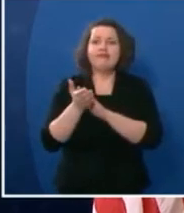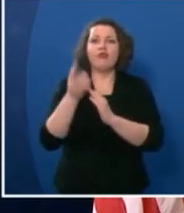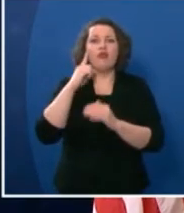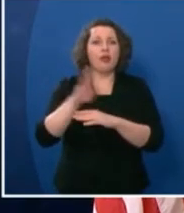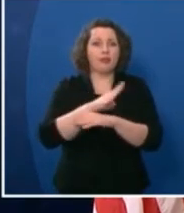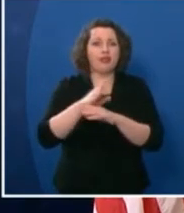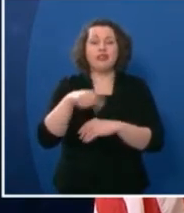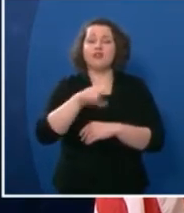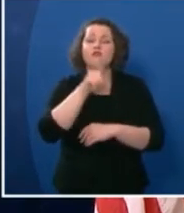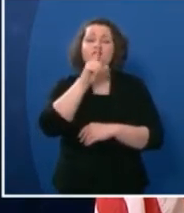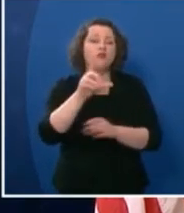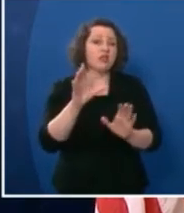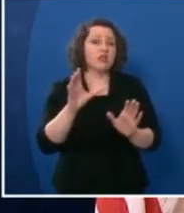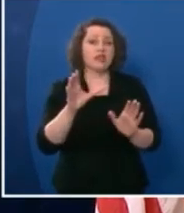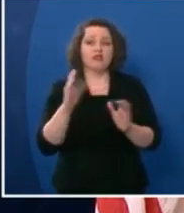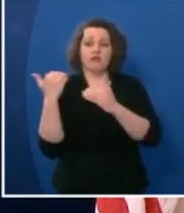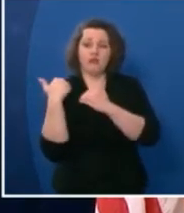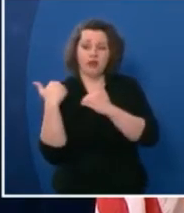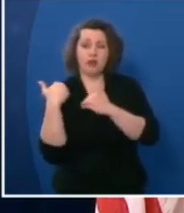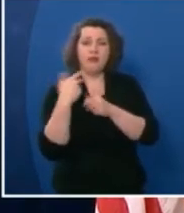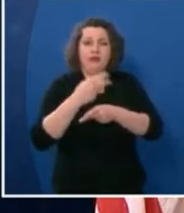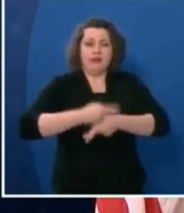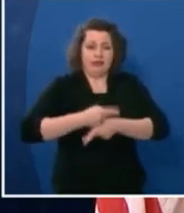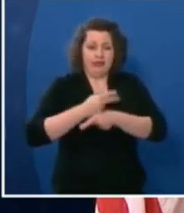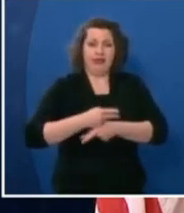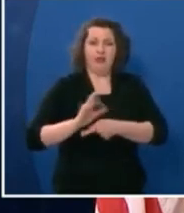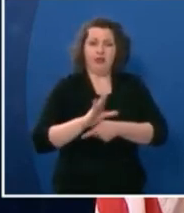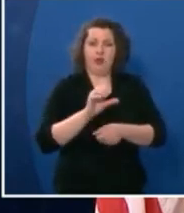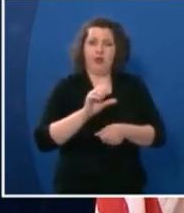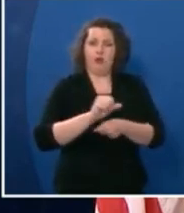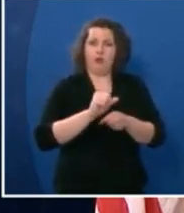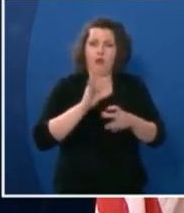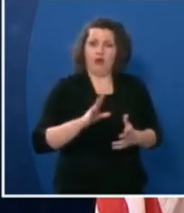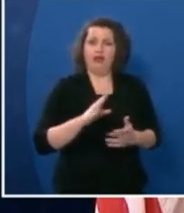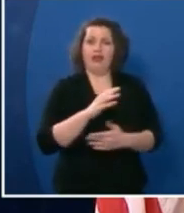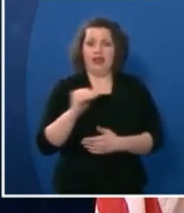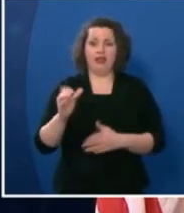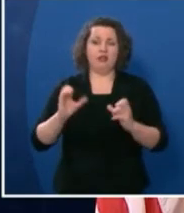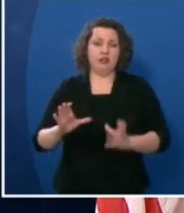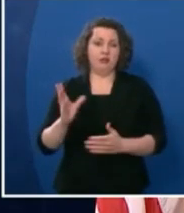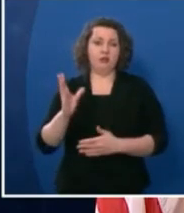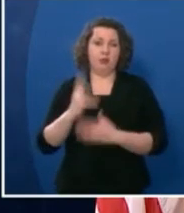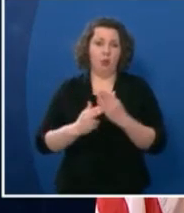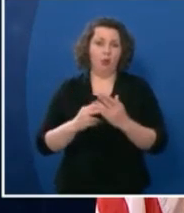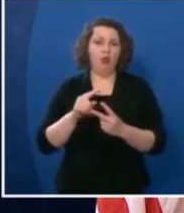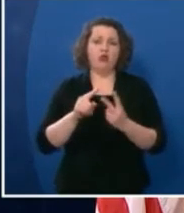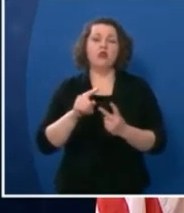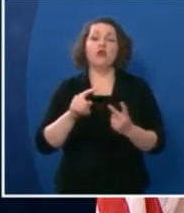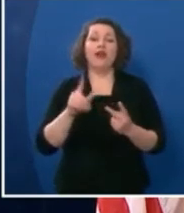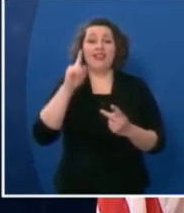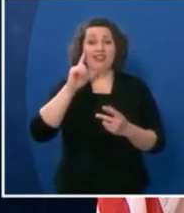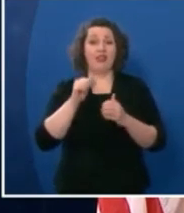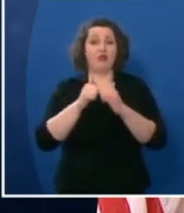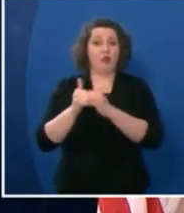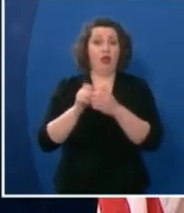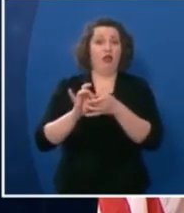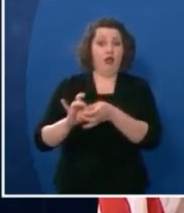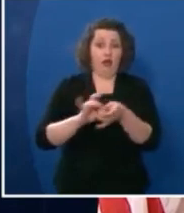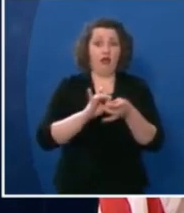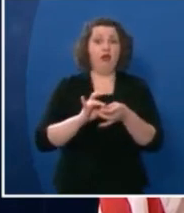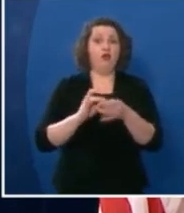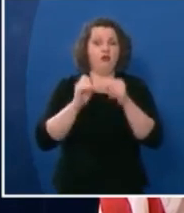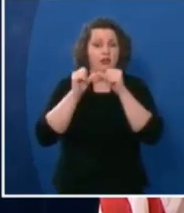being so responsible and taking care of their employees as well as their customers. So I think together we're going to continue to